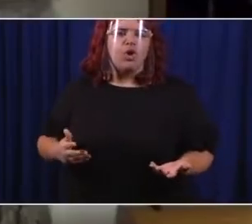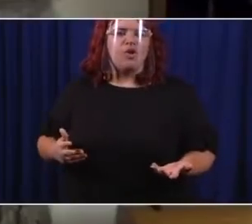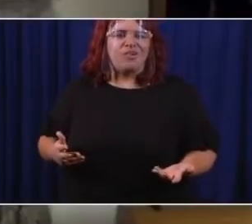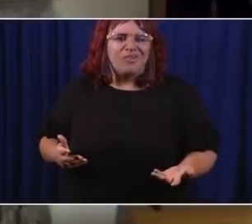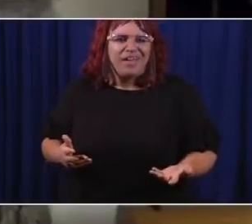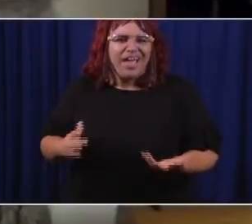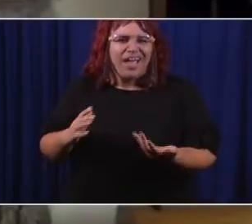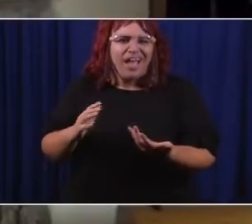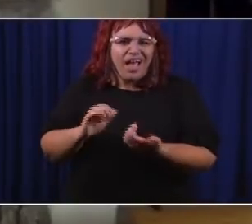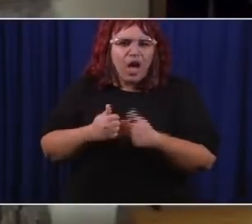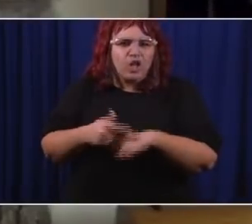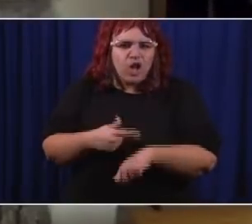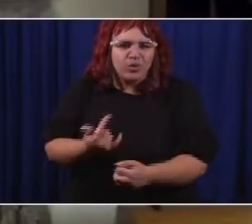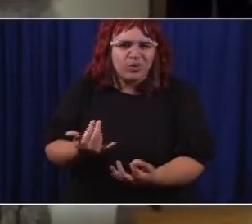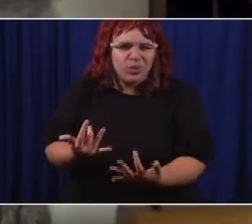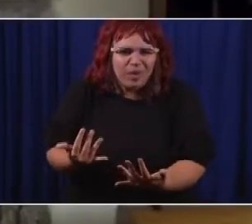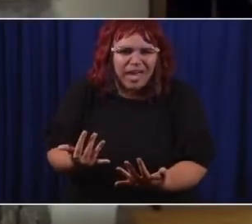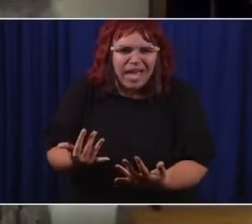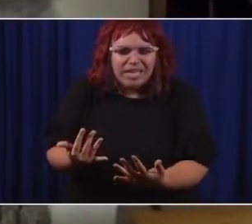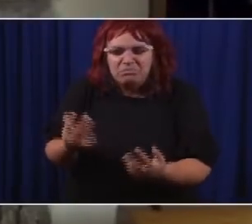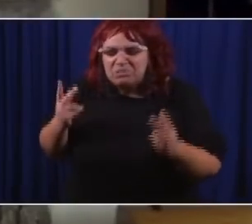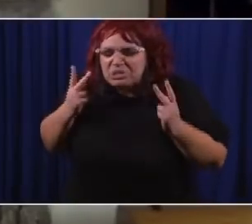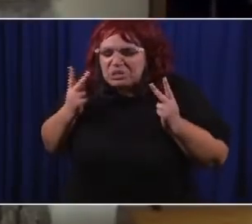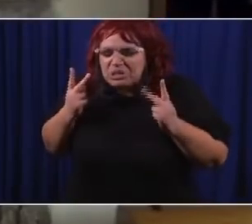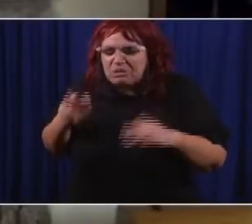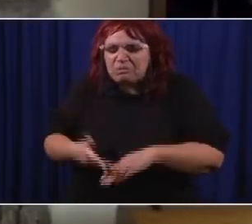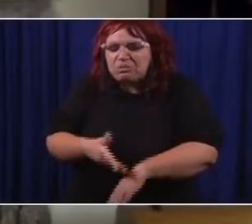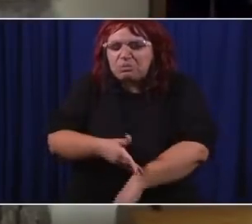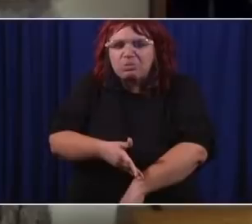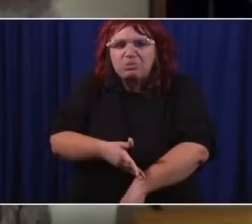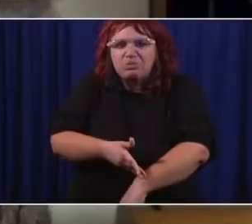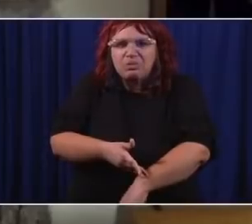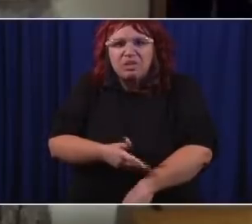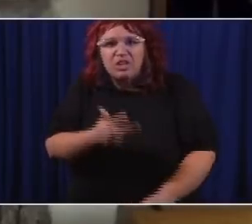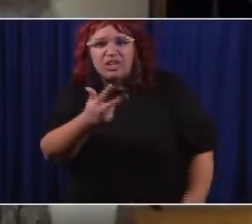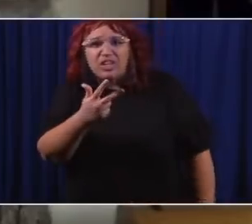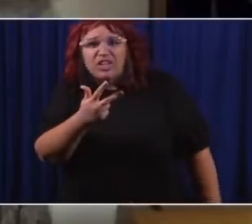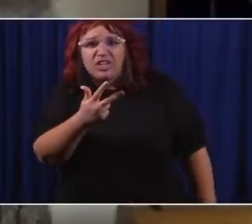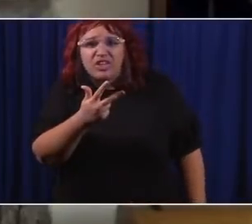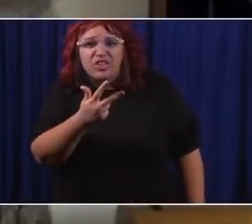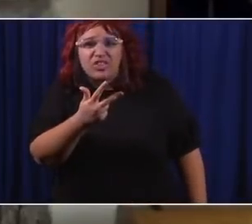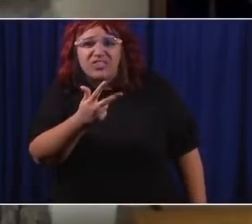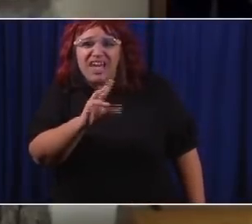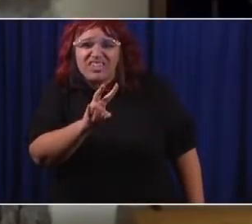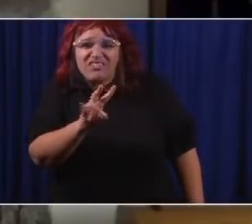shutdown if nearly 3/4 of the state is living in danger of contracting the virus?